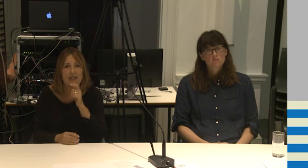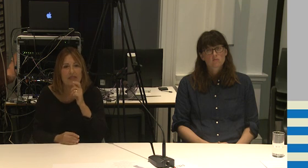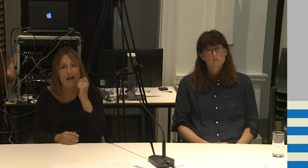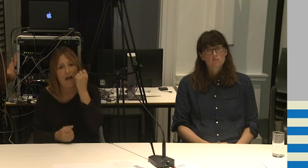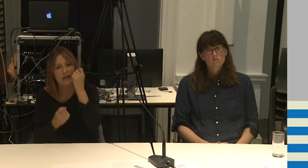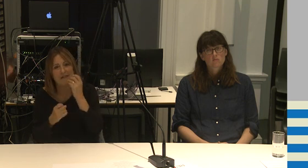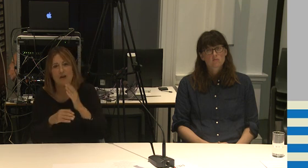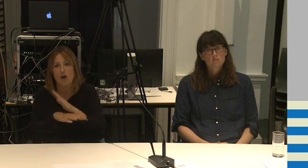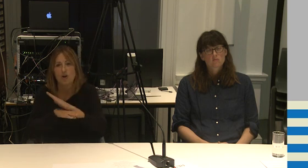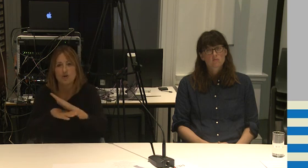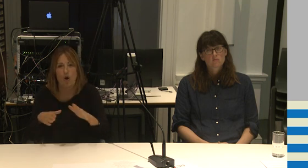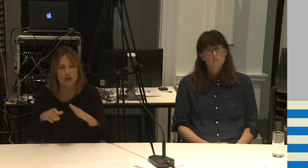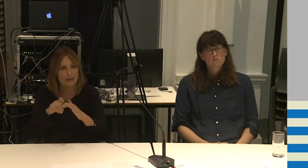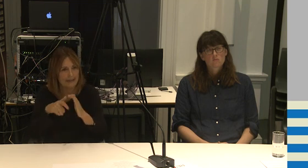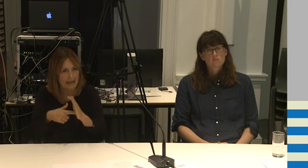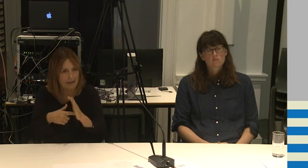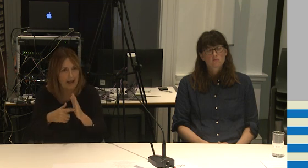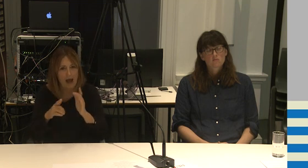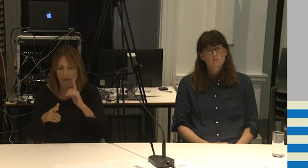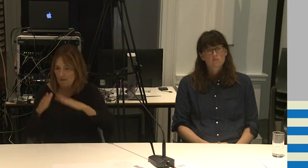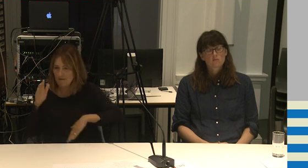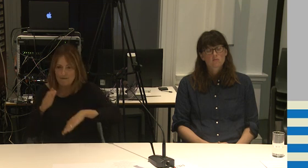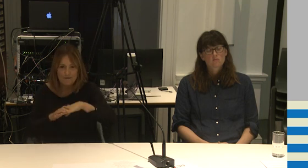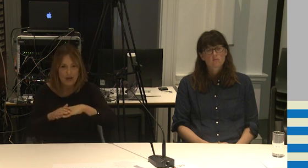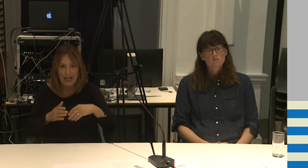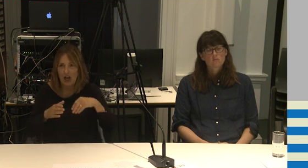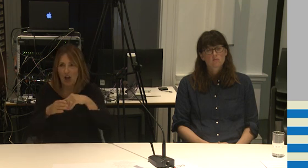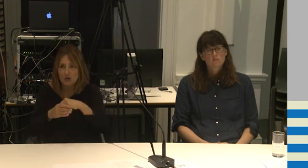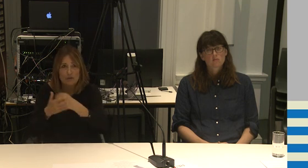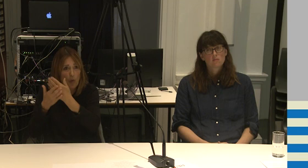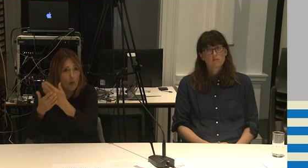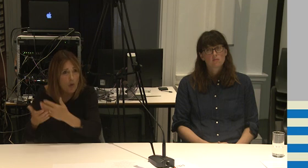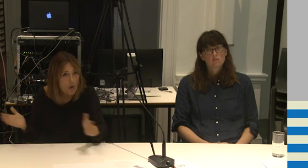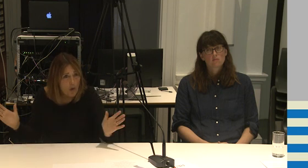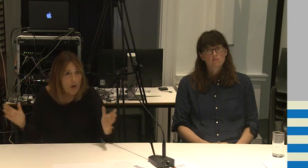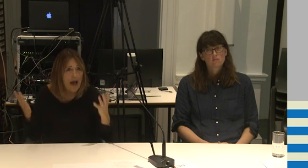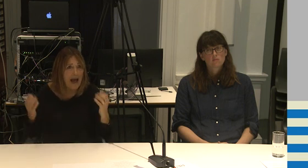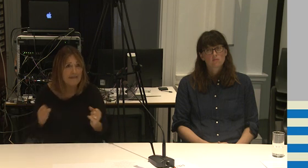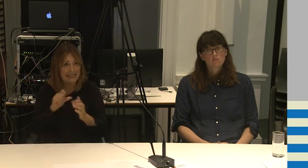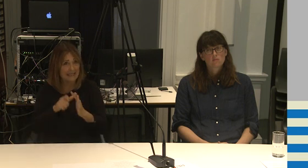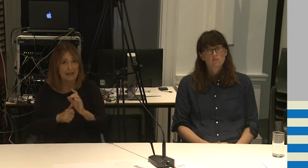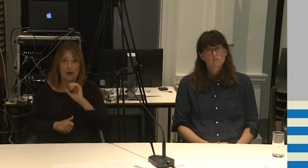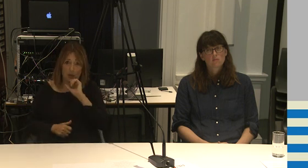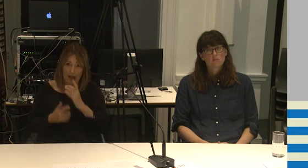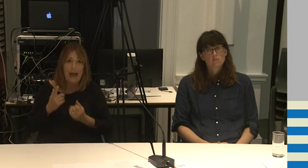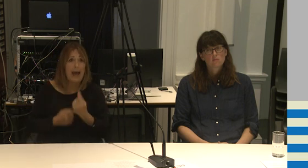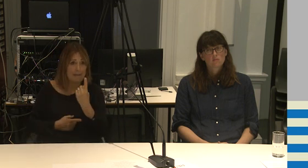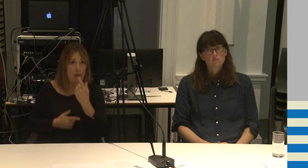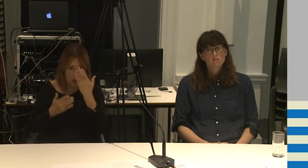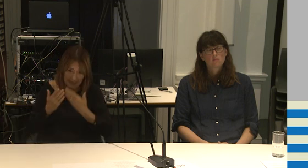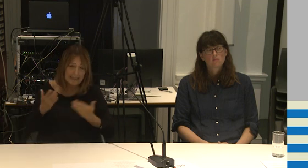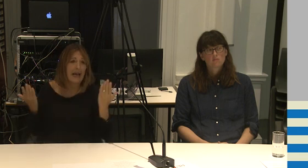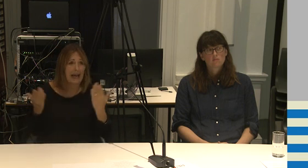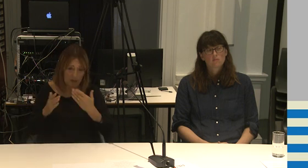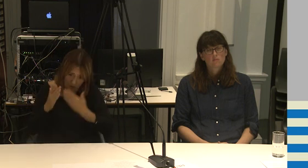I'm totally inclusive on the prospect of disability. You've all got it coming to you one day. You've all got it to look forward to.